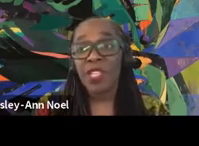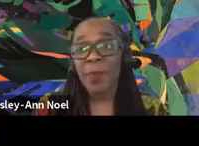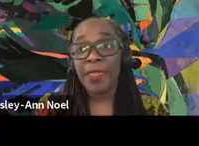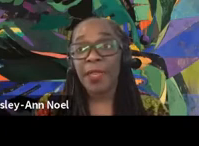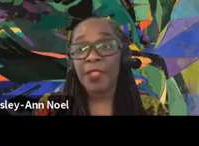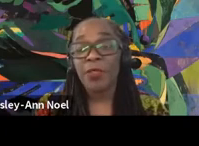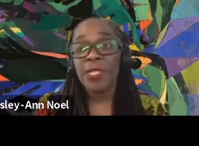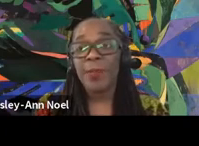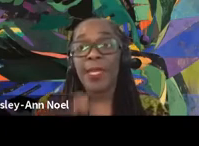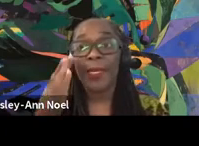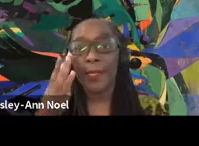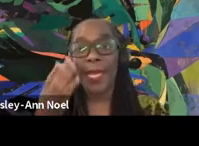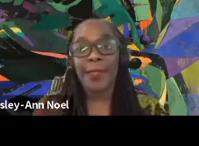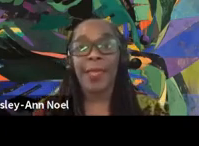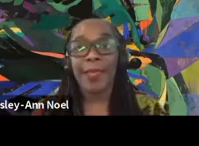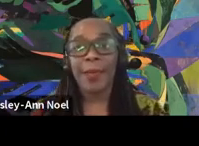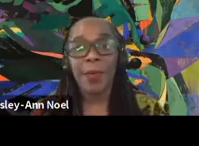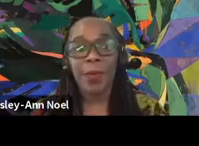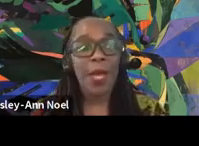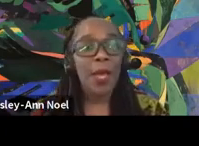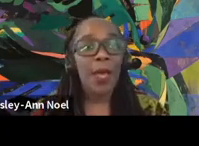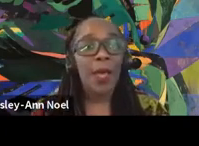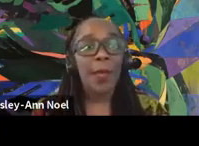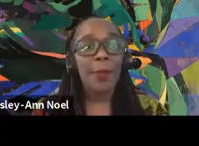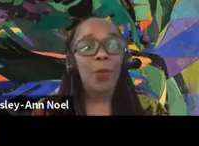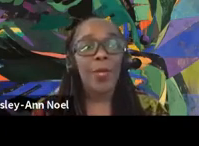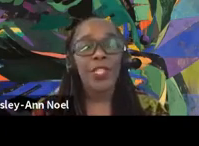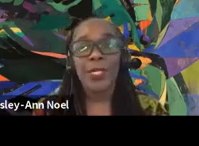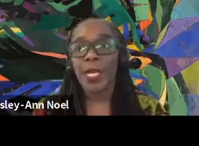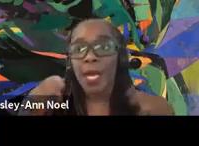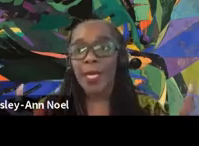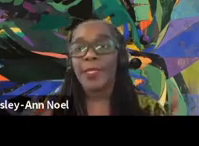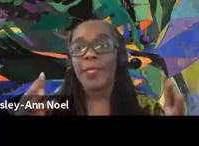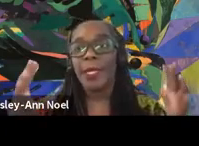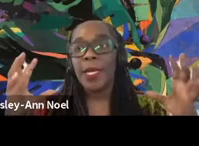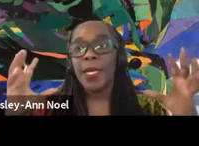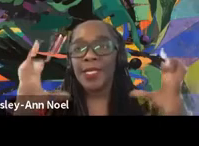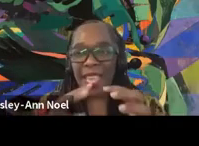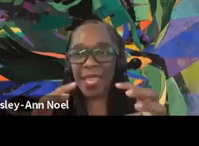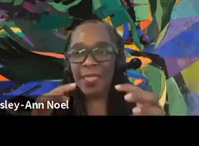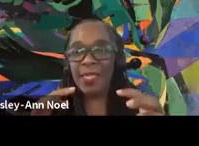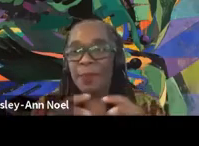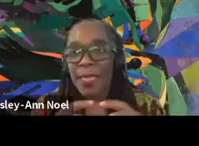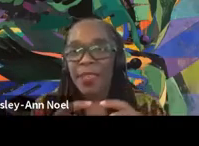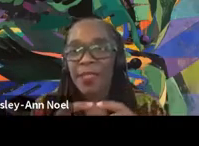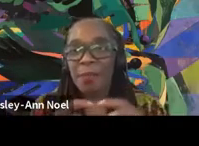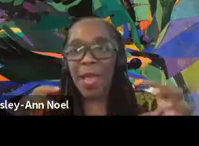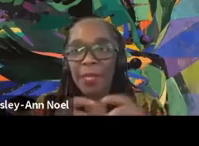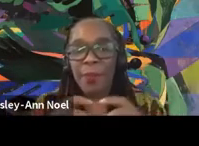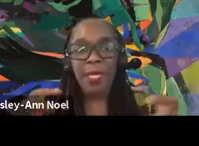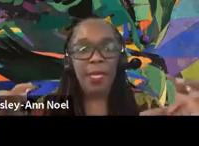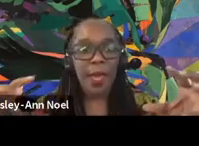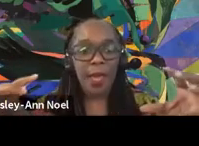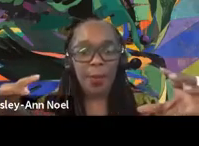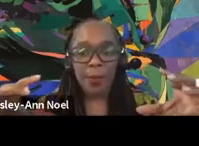democratizing research methods through something like design thinking gumbo, which is us taking these methods that